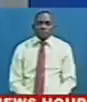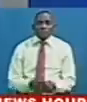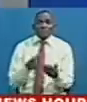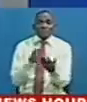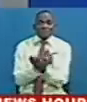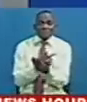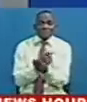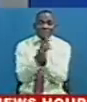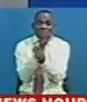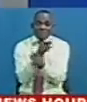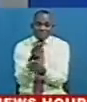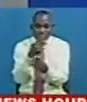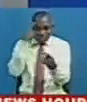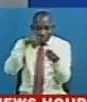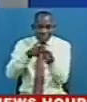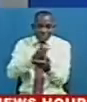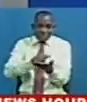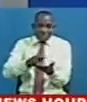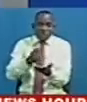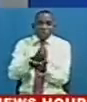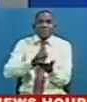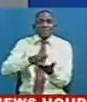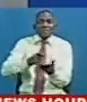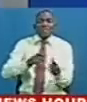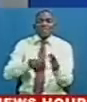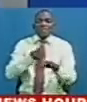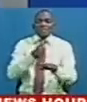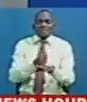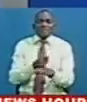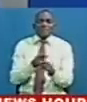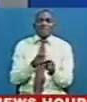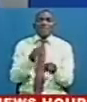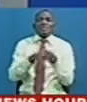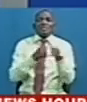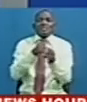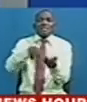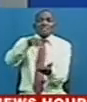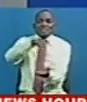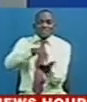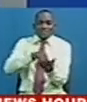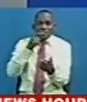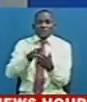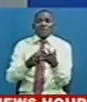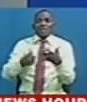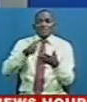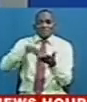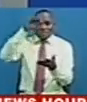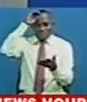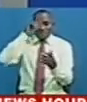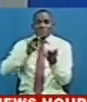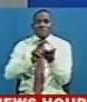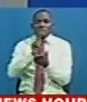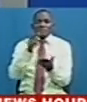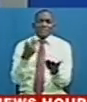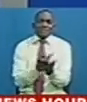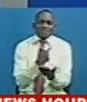China and Germany have signed a memorandum of understanding to establish the Merian International Centre for Advanced Studies at the